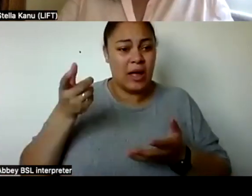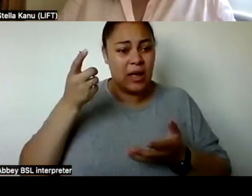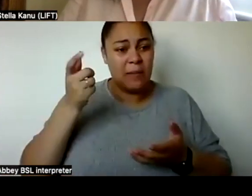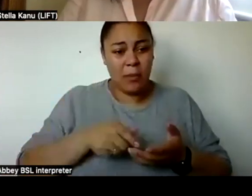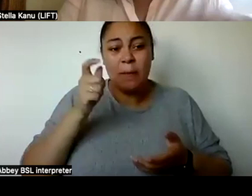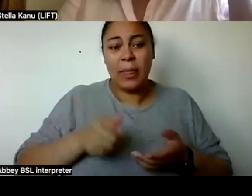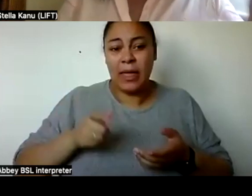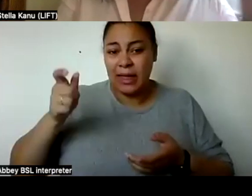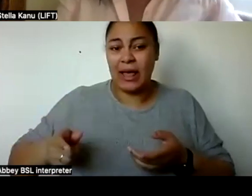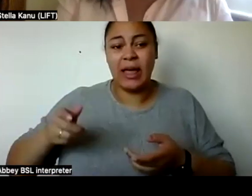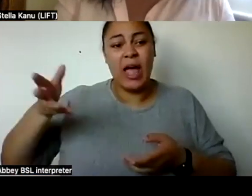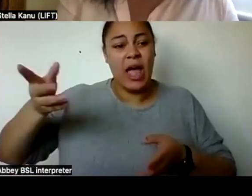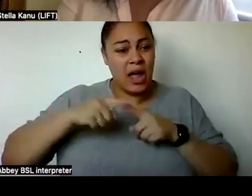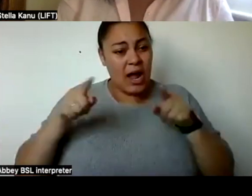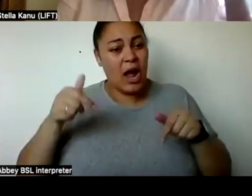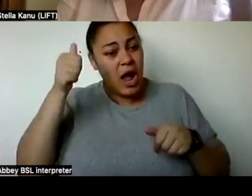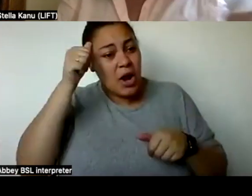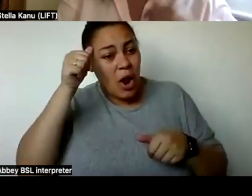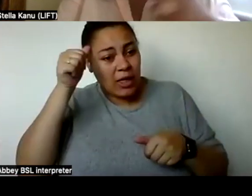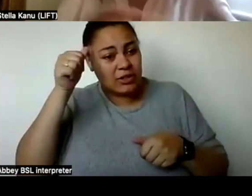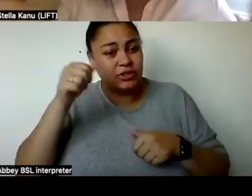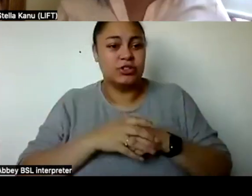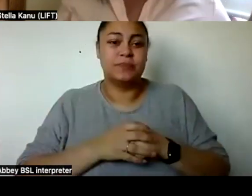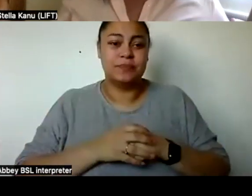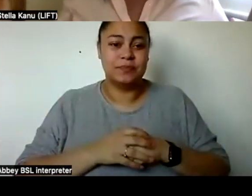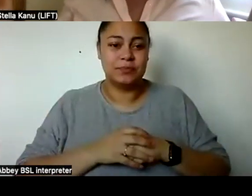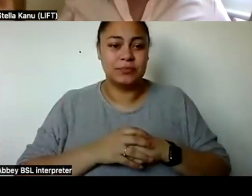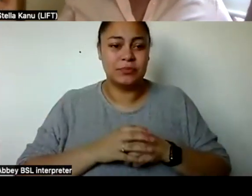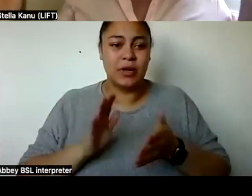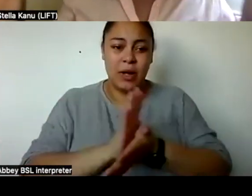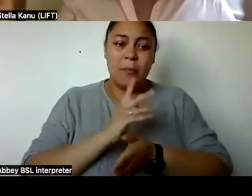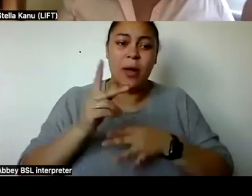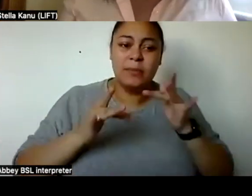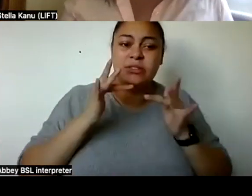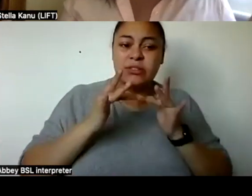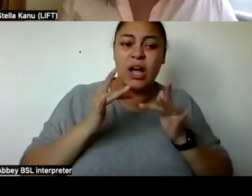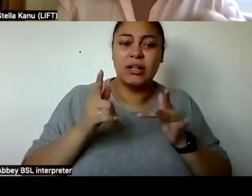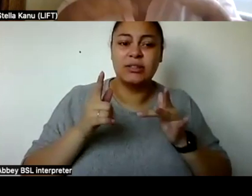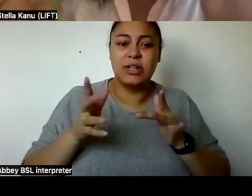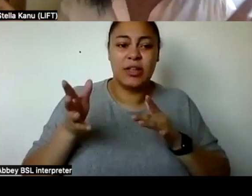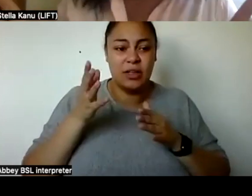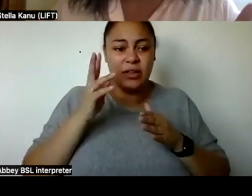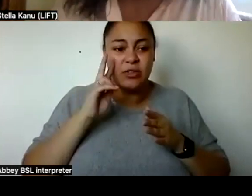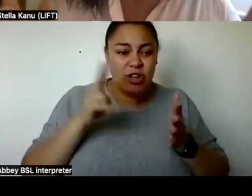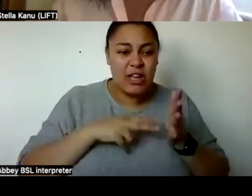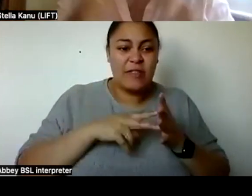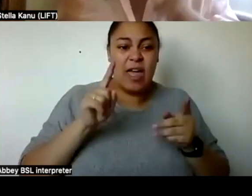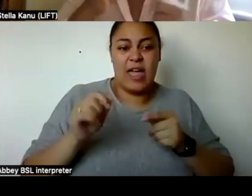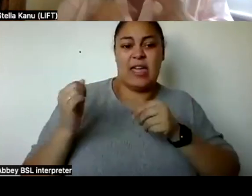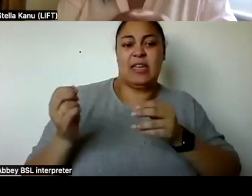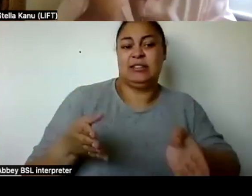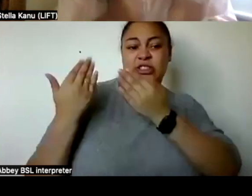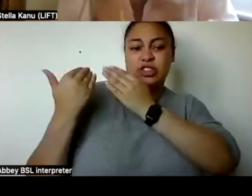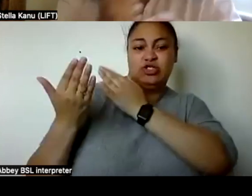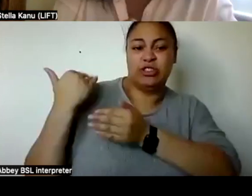part and parcel. They are on our website, their biogs, everyone gets to read their whole history. I really enjoy that bit of, like, once